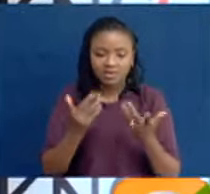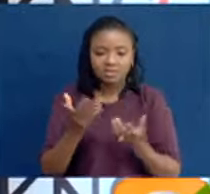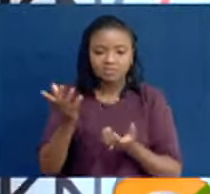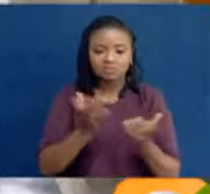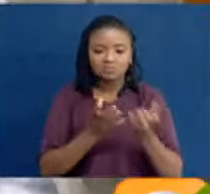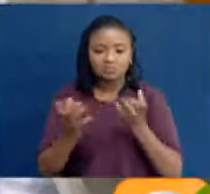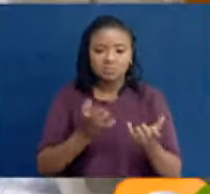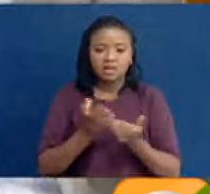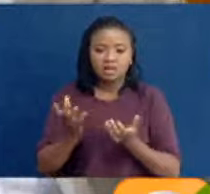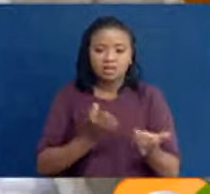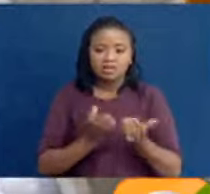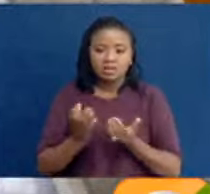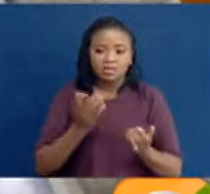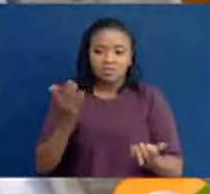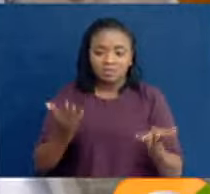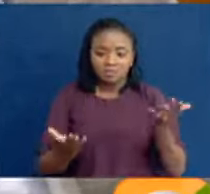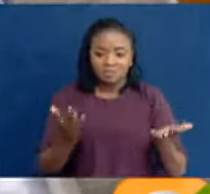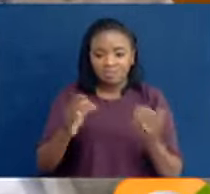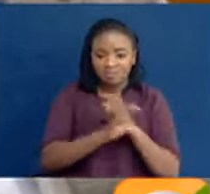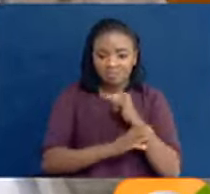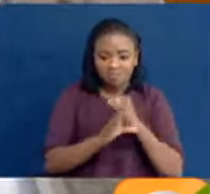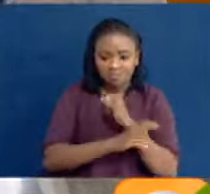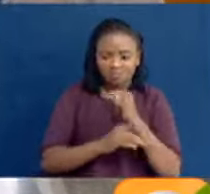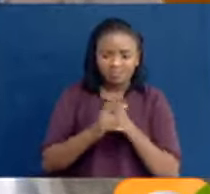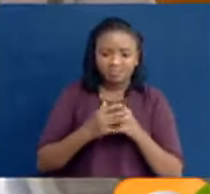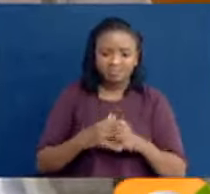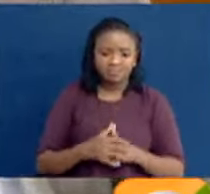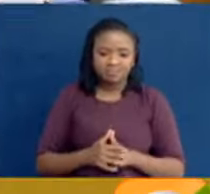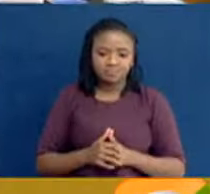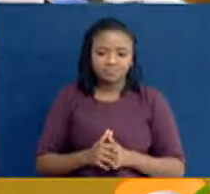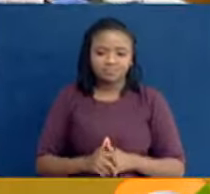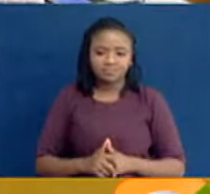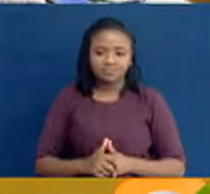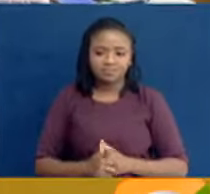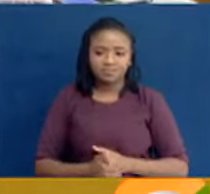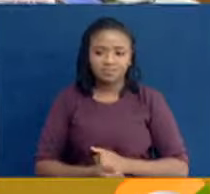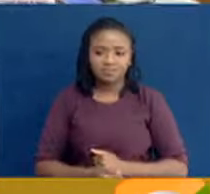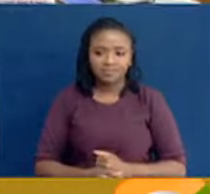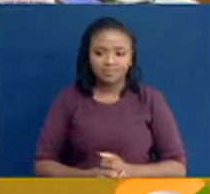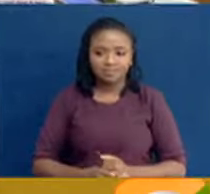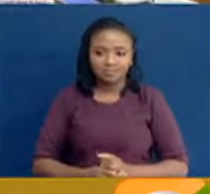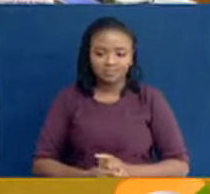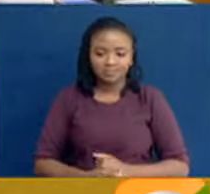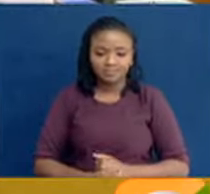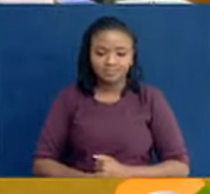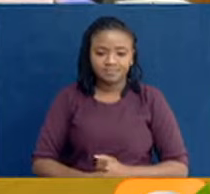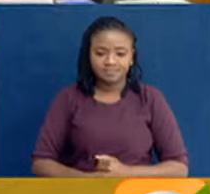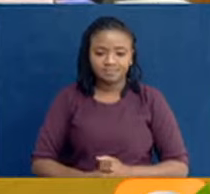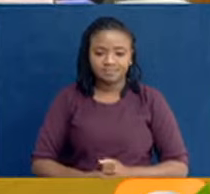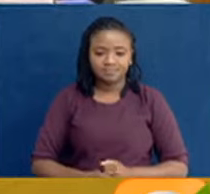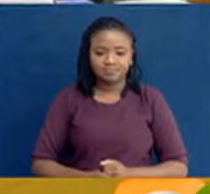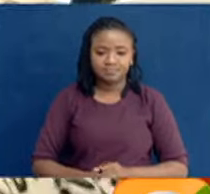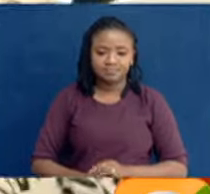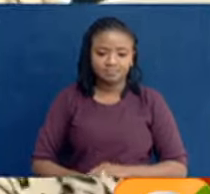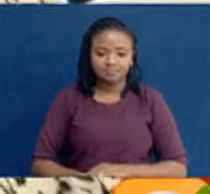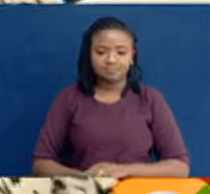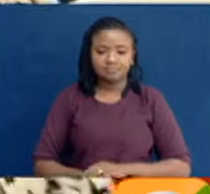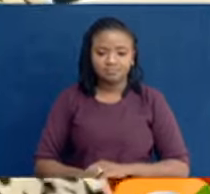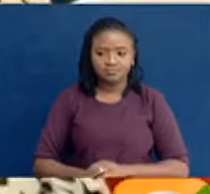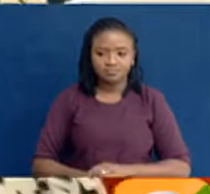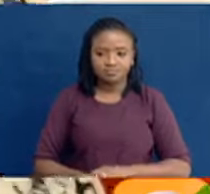the two nations, currently in favor of the Asian giant. Thank you, Hebak. One